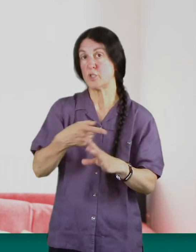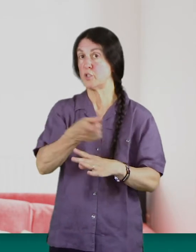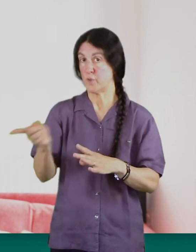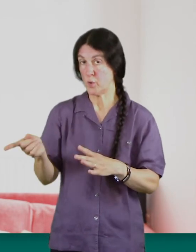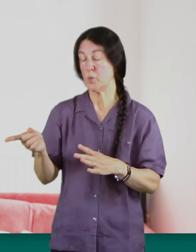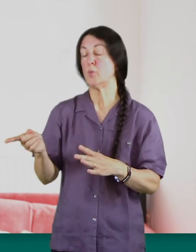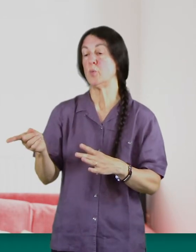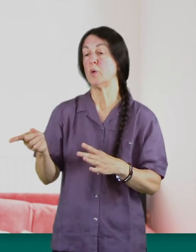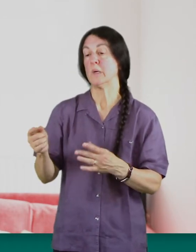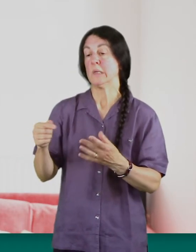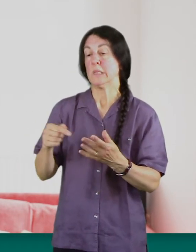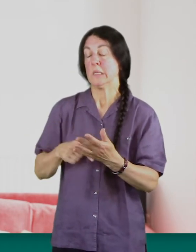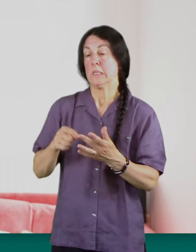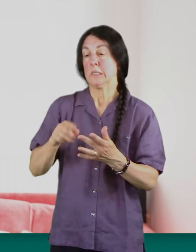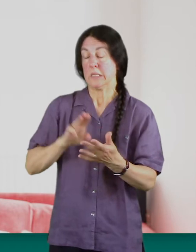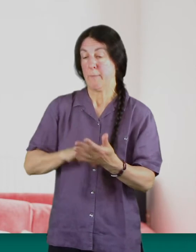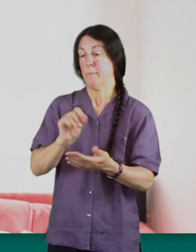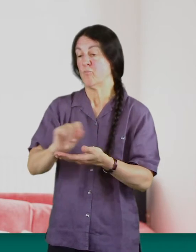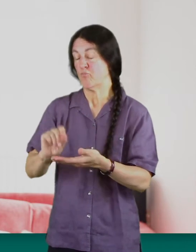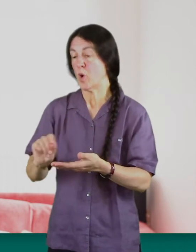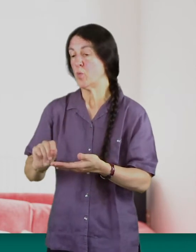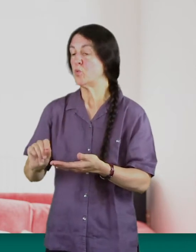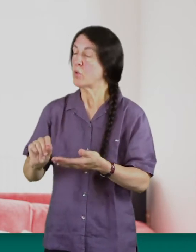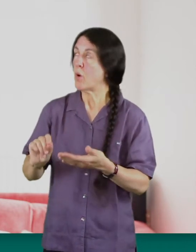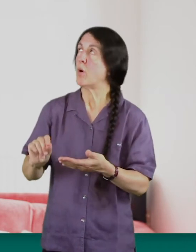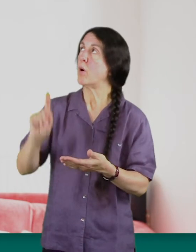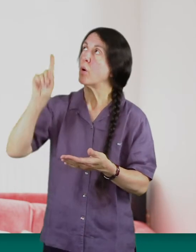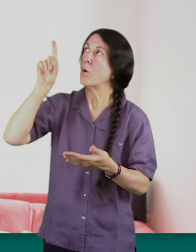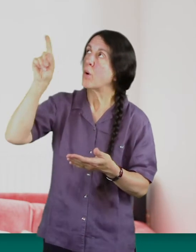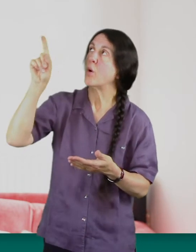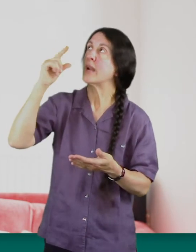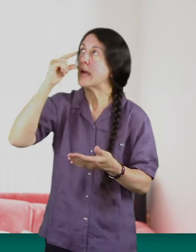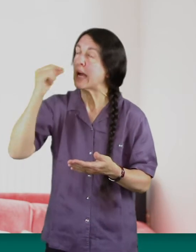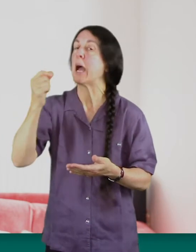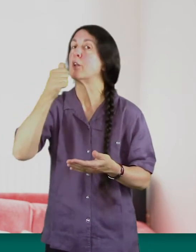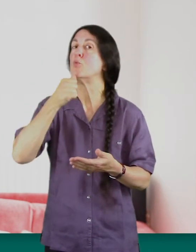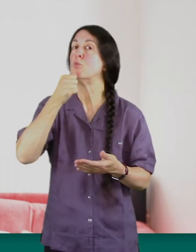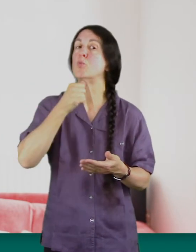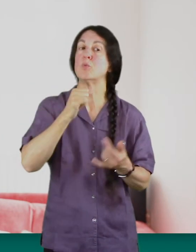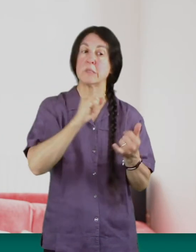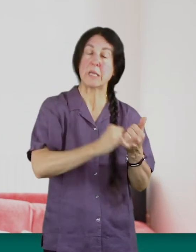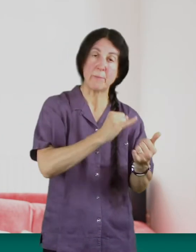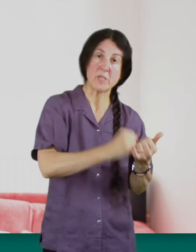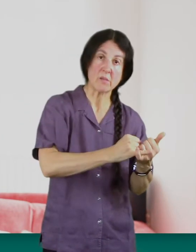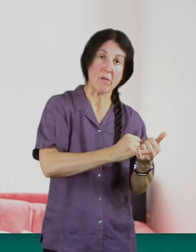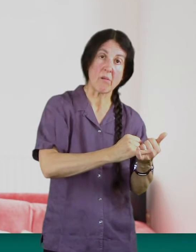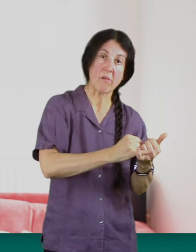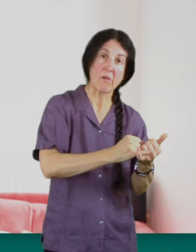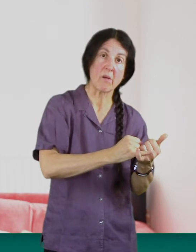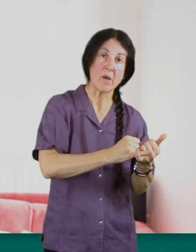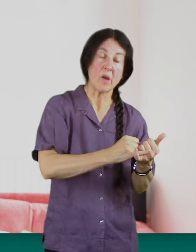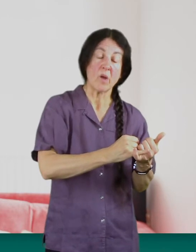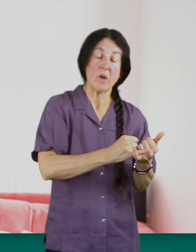Tim is trying to say, but I would want to push it a little further and suggest that God is using